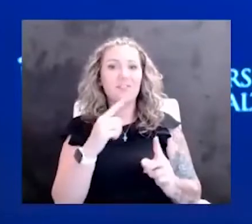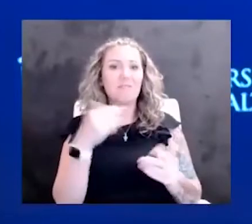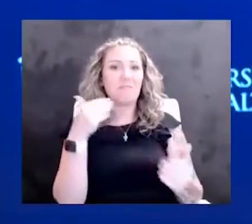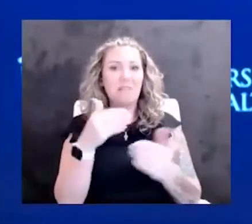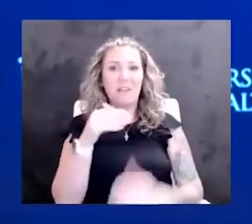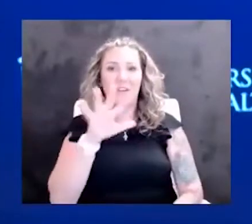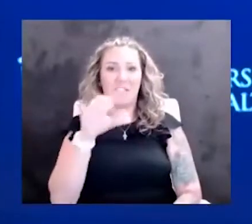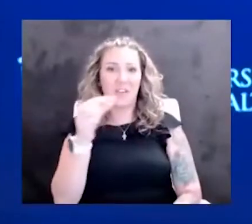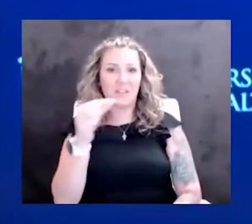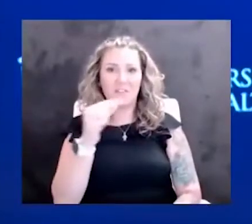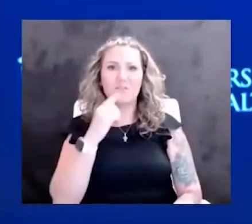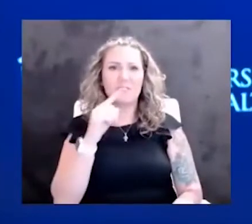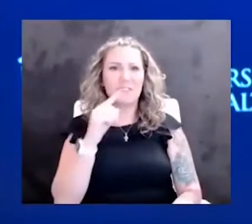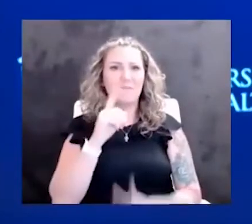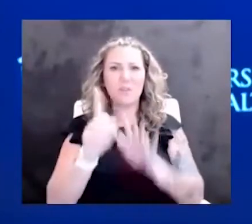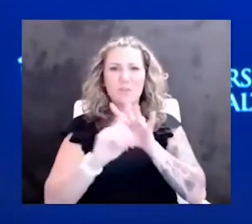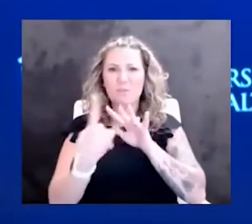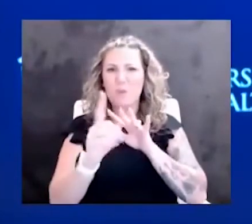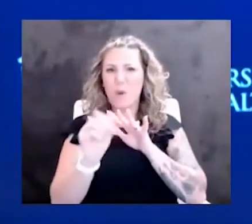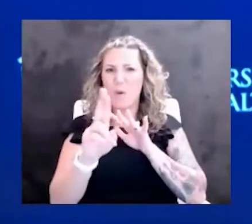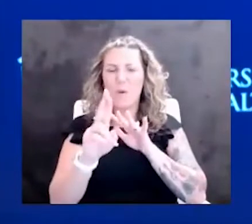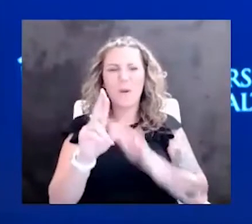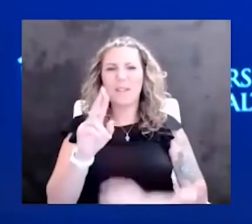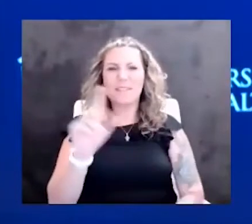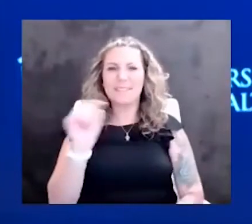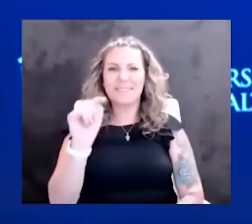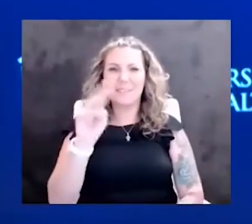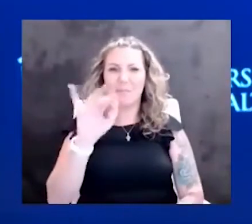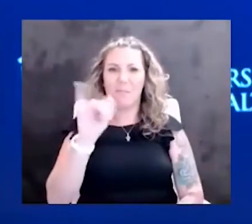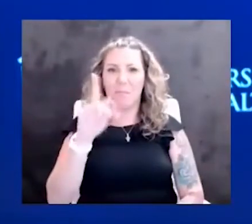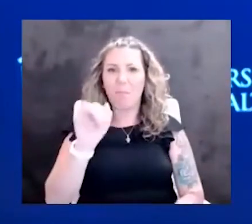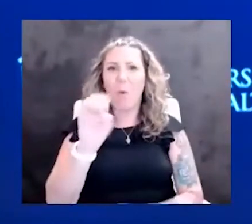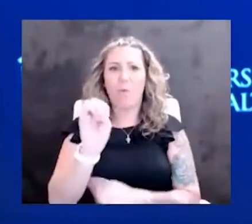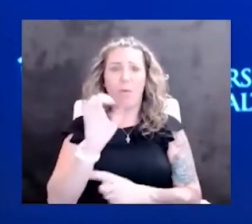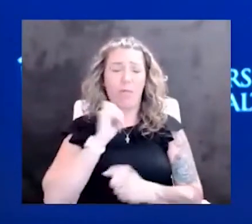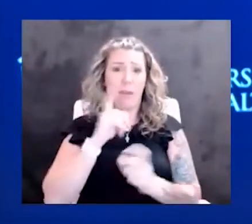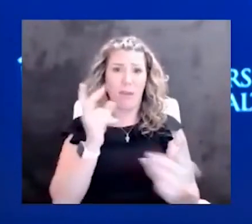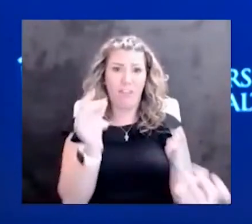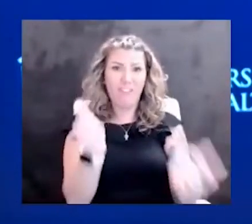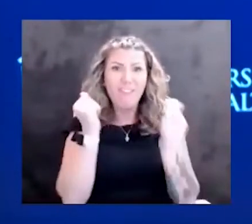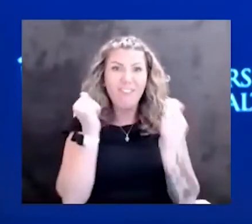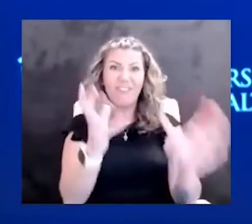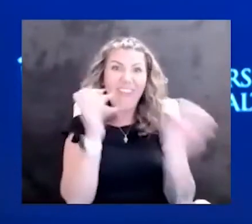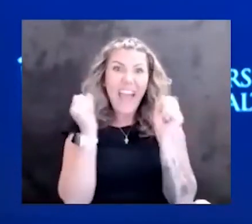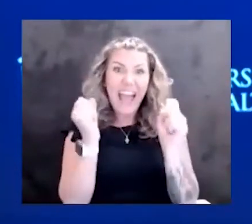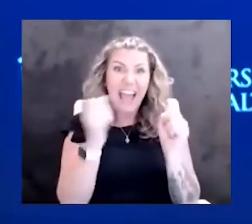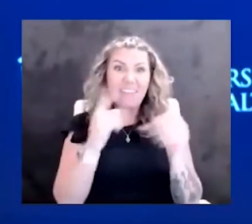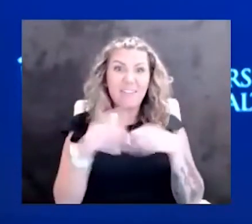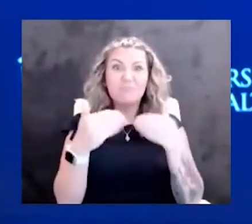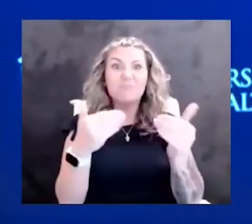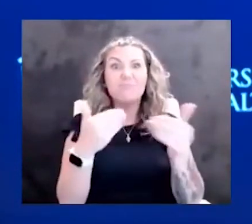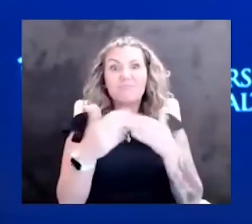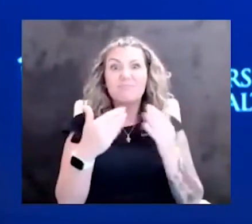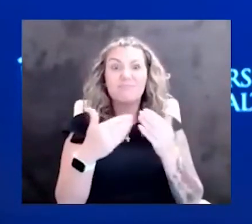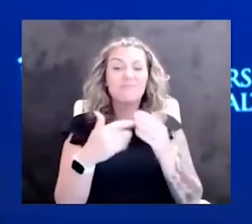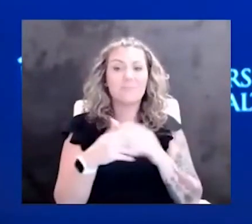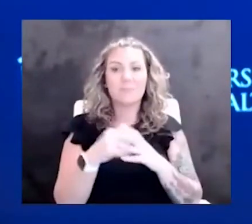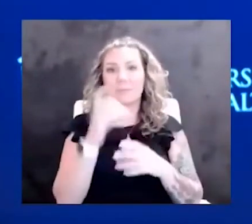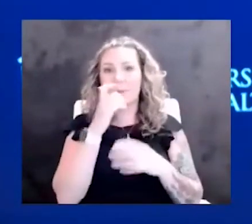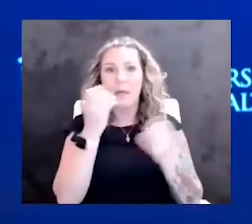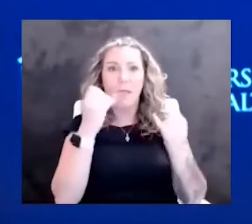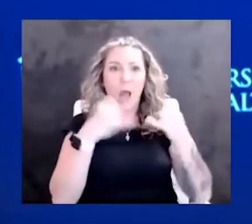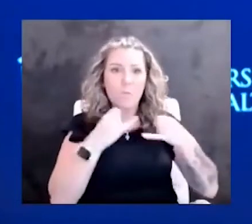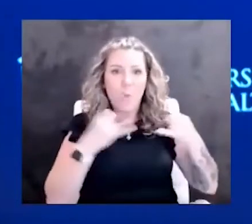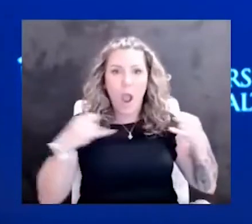or T-Mobile, whatever they're called now. That stuff flies. I mean, that's impressive. It really does make a difference. You don't have to put a bunch of wires in the ground all the time.